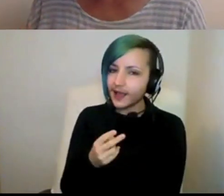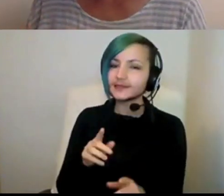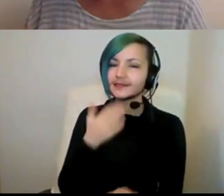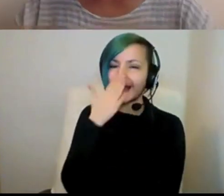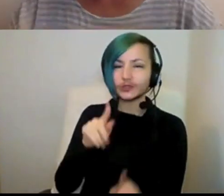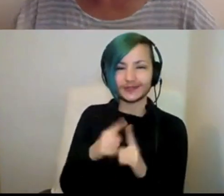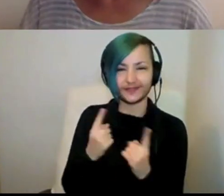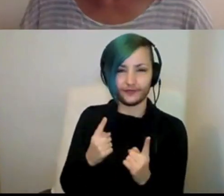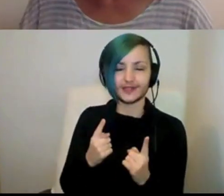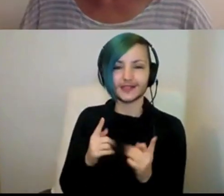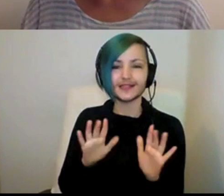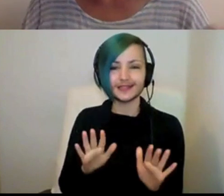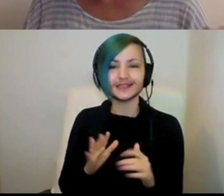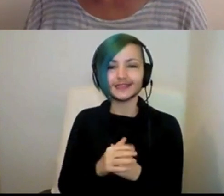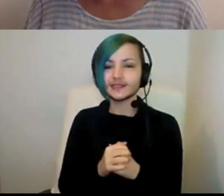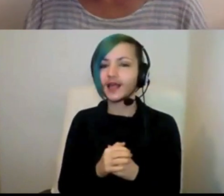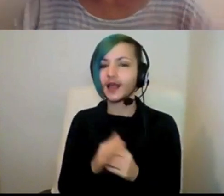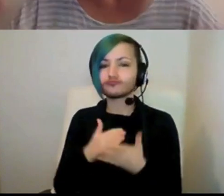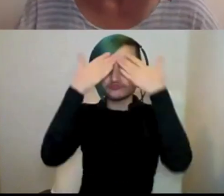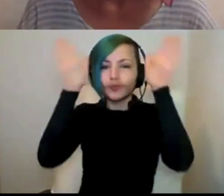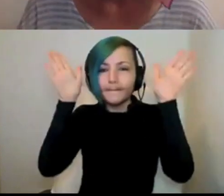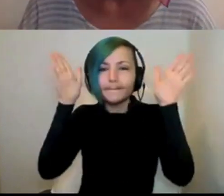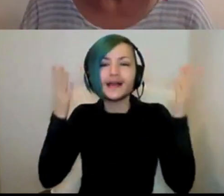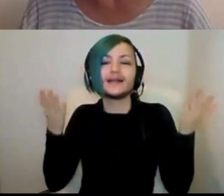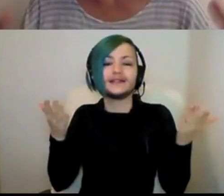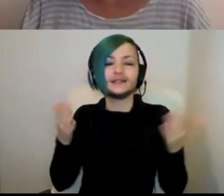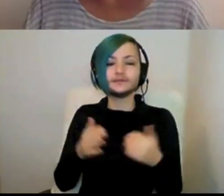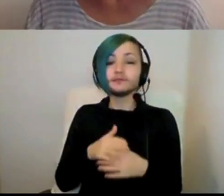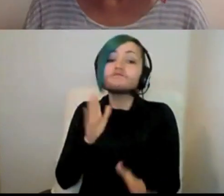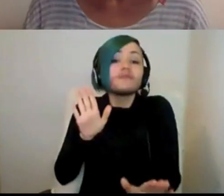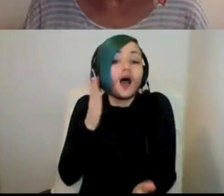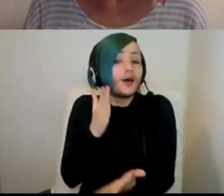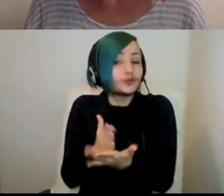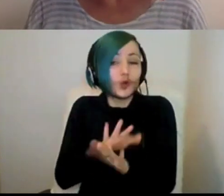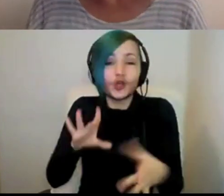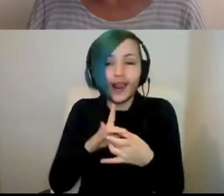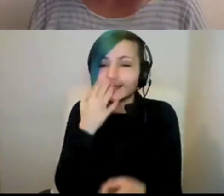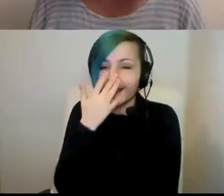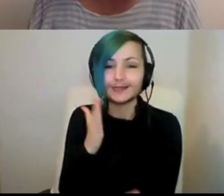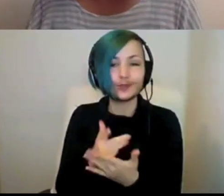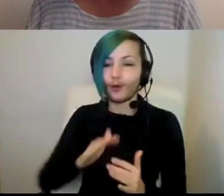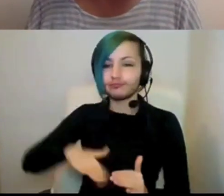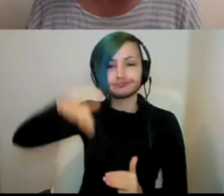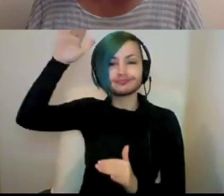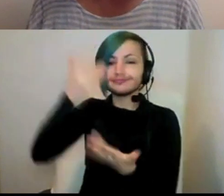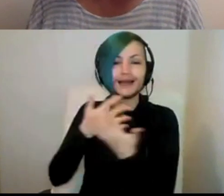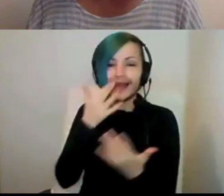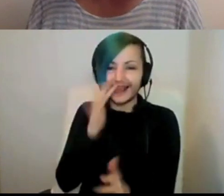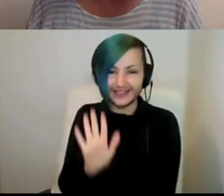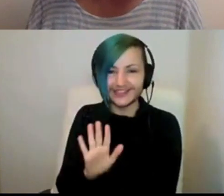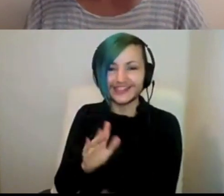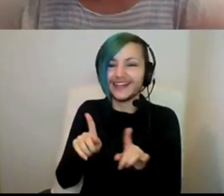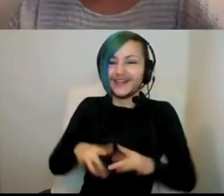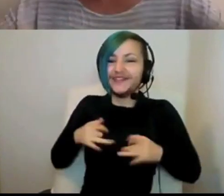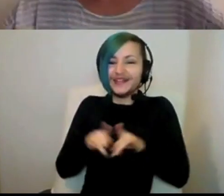this and are kind of very open to it. And I'm sure there's people of all ages who think exactly the same. But I do think that there